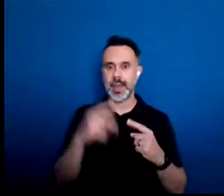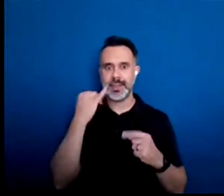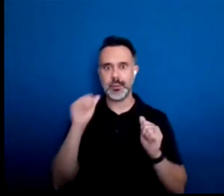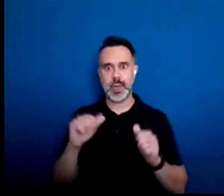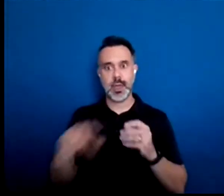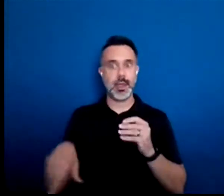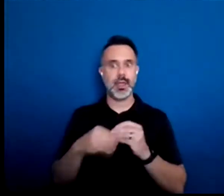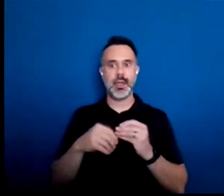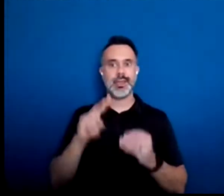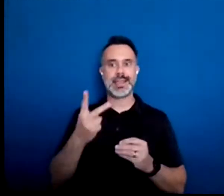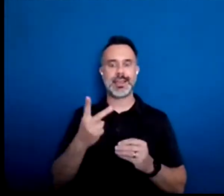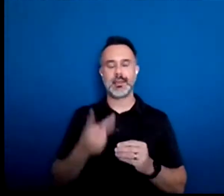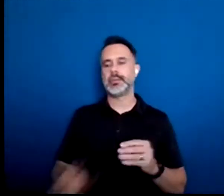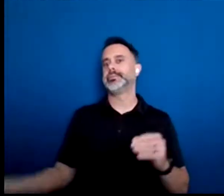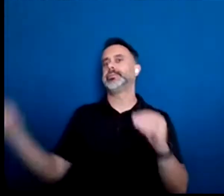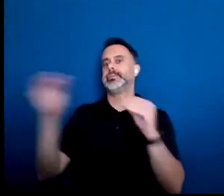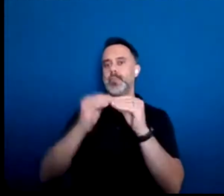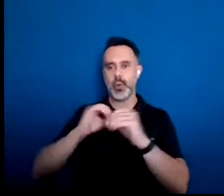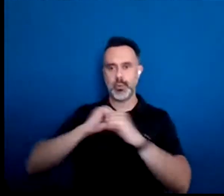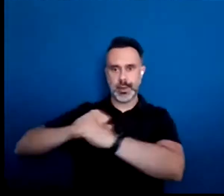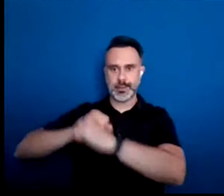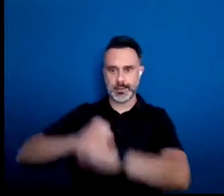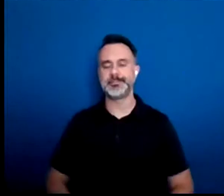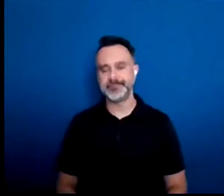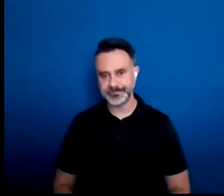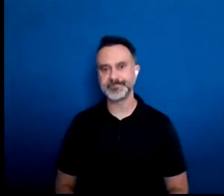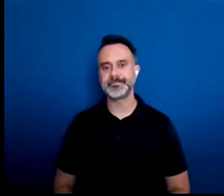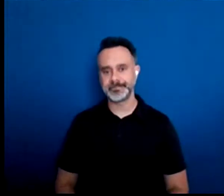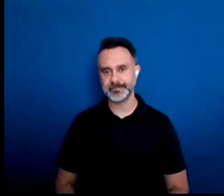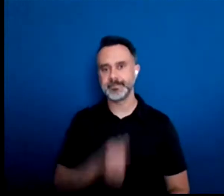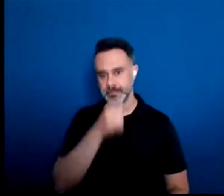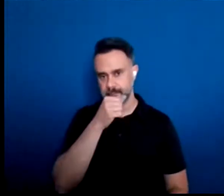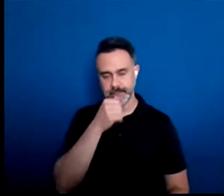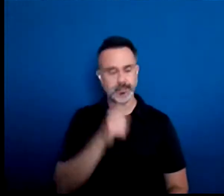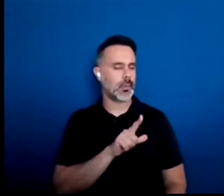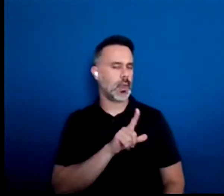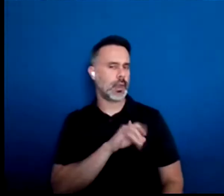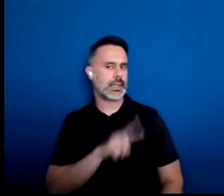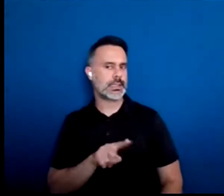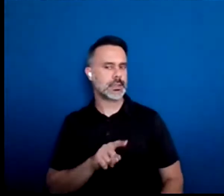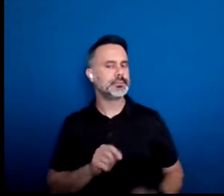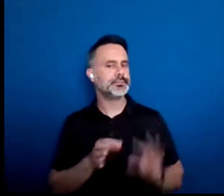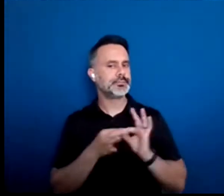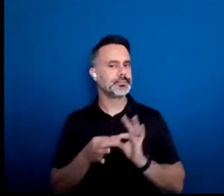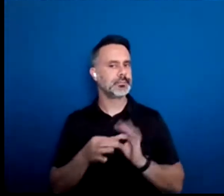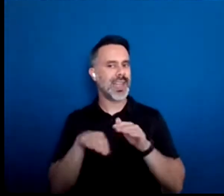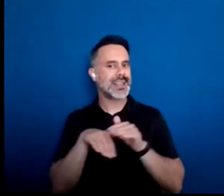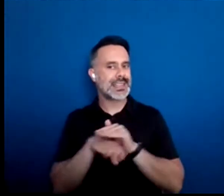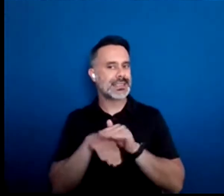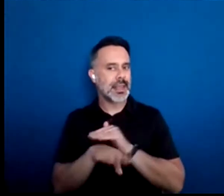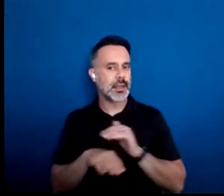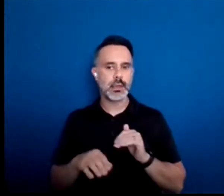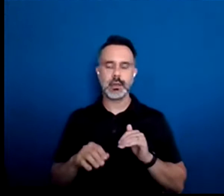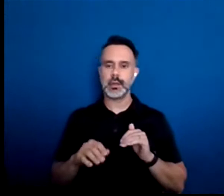protects you even more. Got it. And in terms of that accessibility, how far are we from having